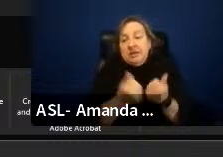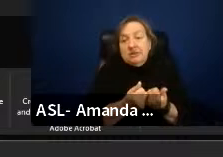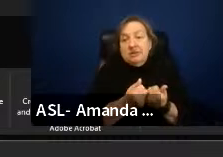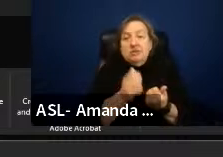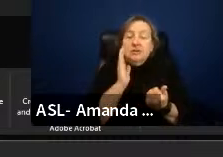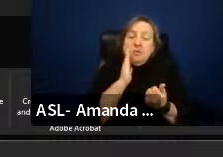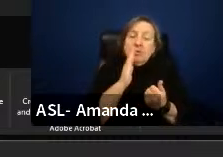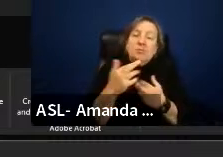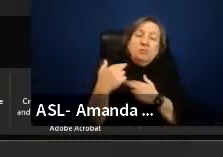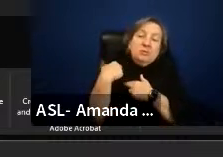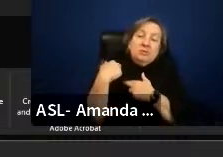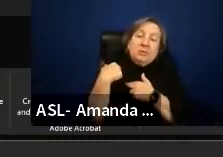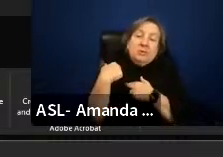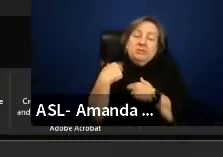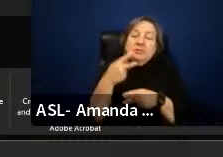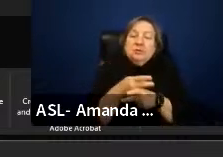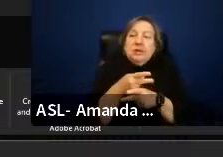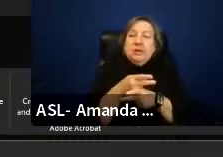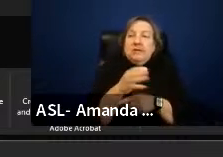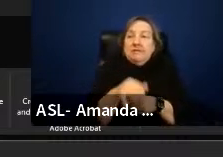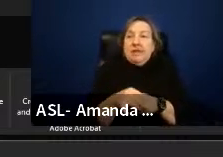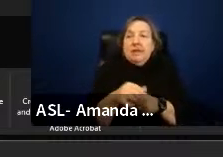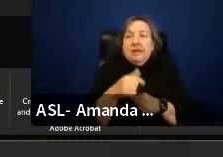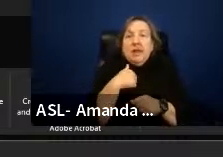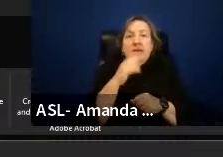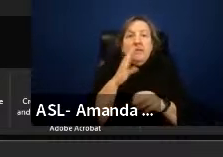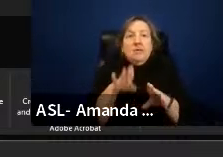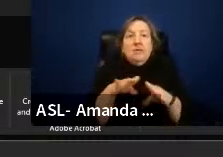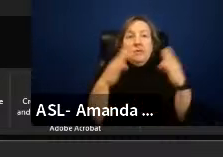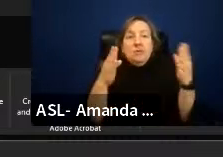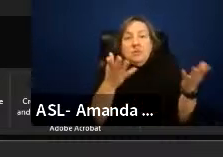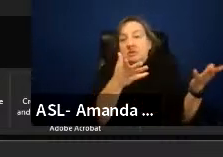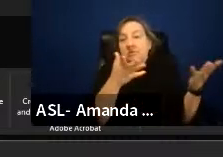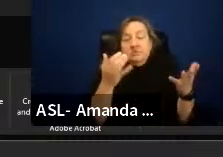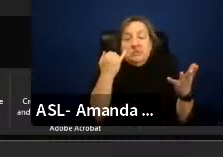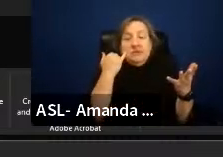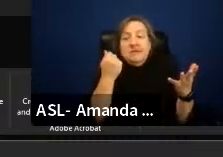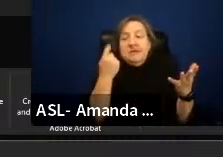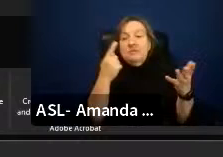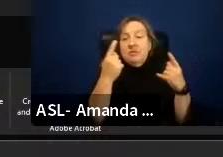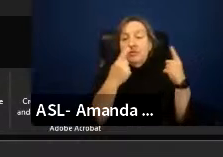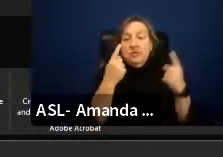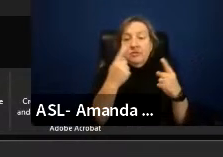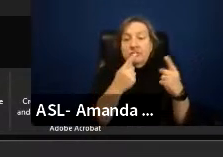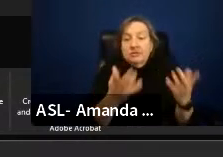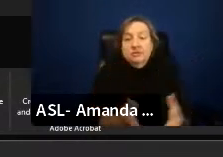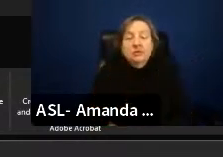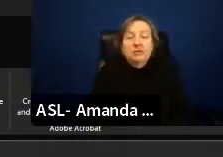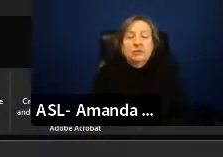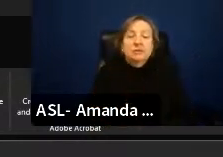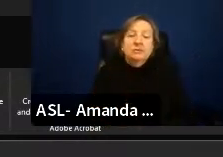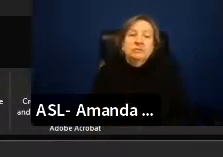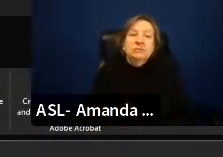the responsible parties for this. And so I will open it up if in case folks have any thoughts here.